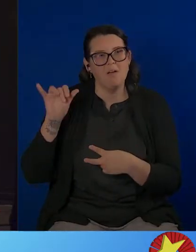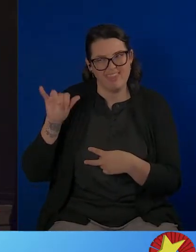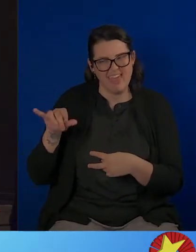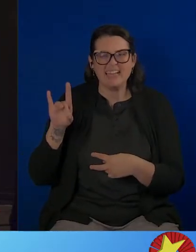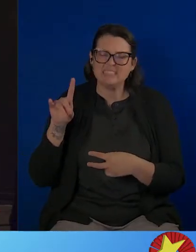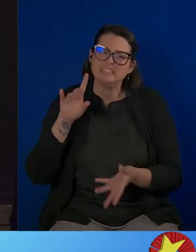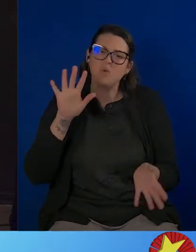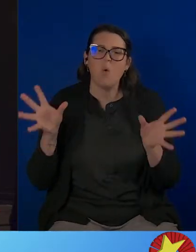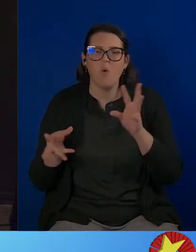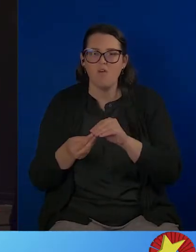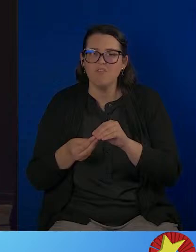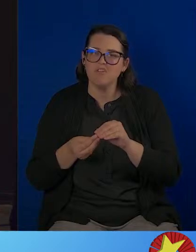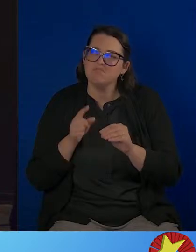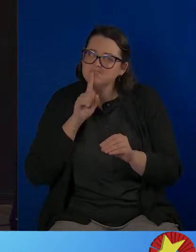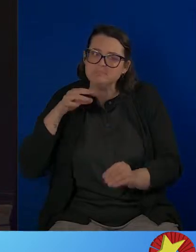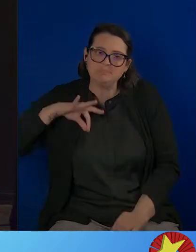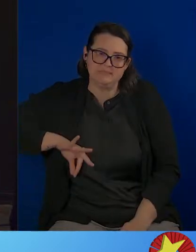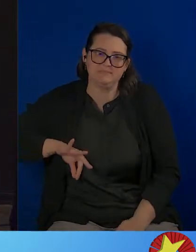overall beneficial.